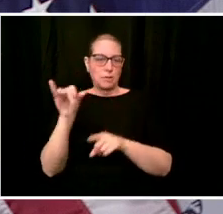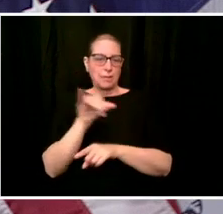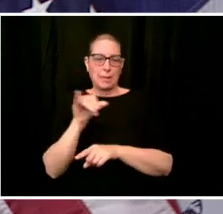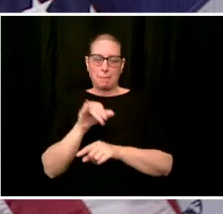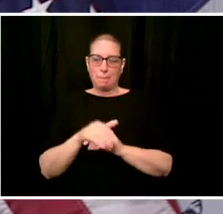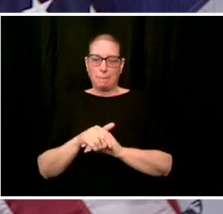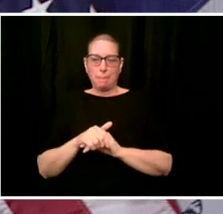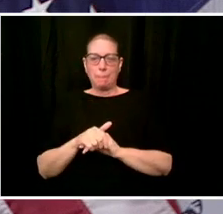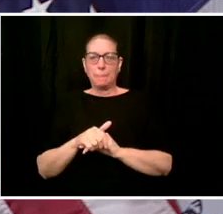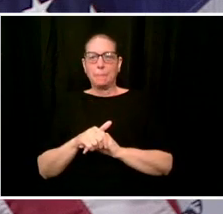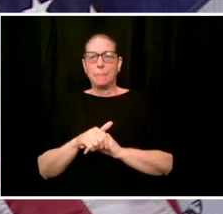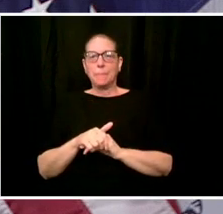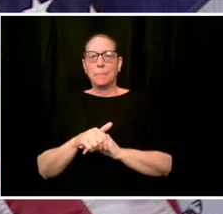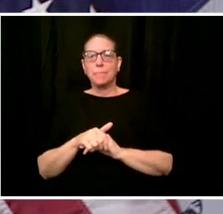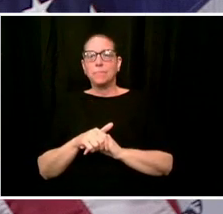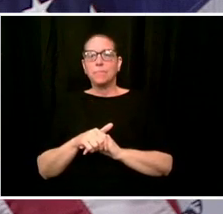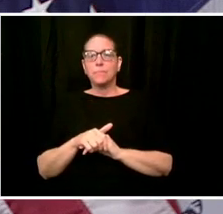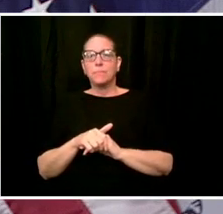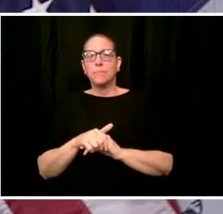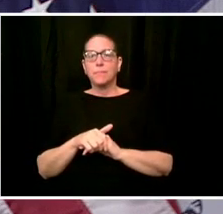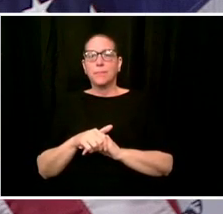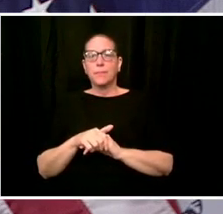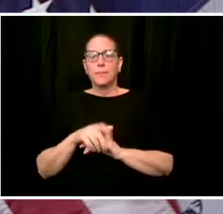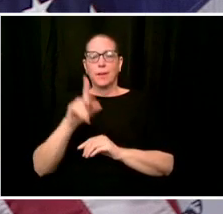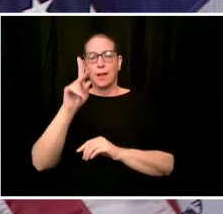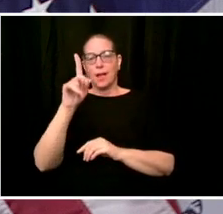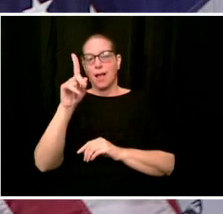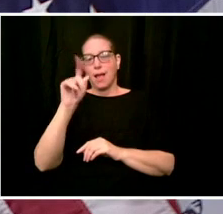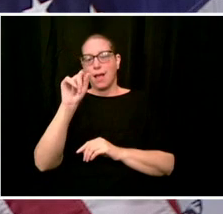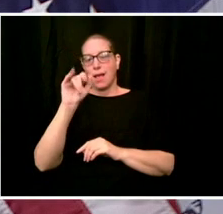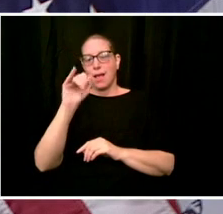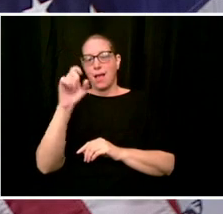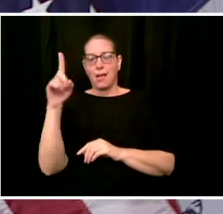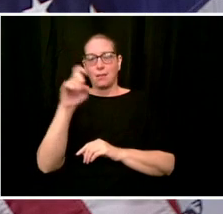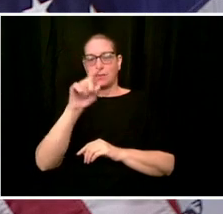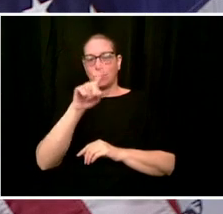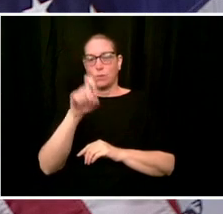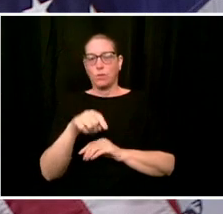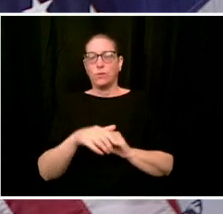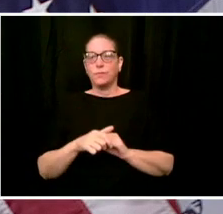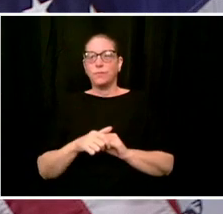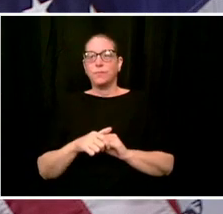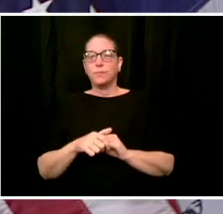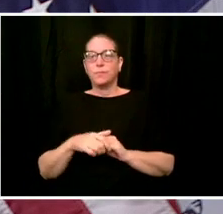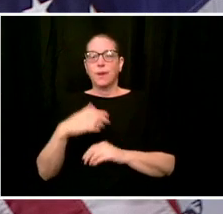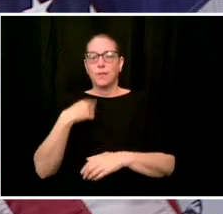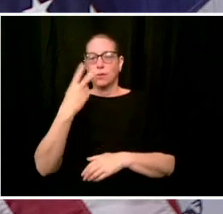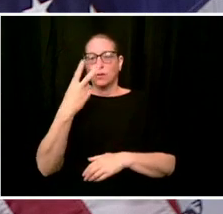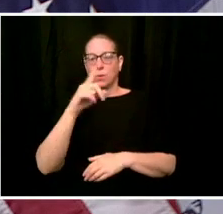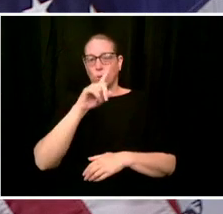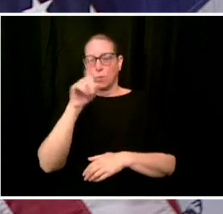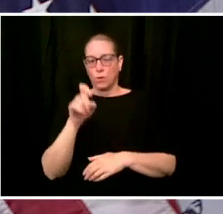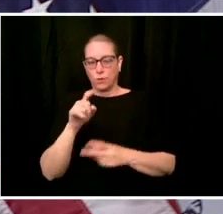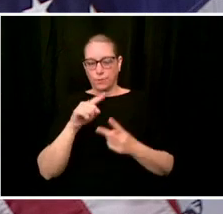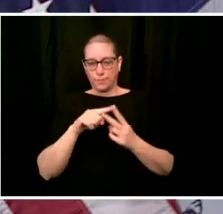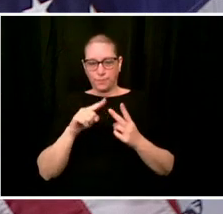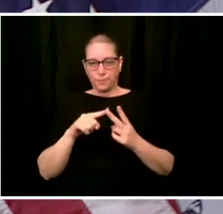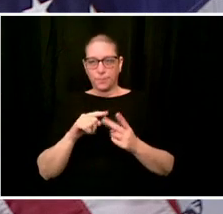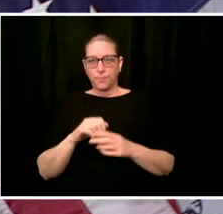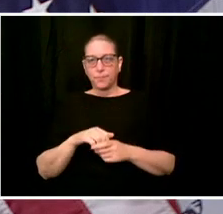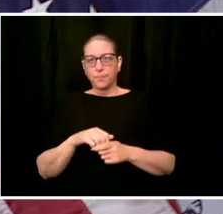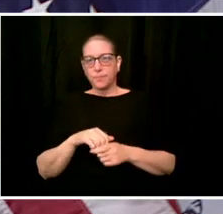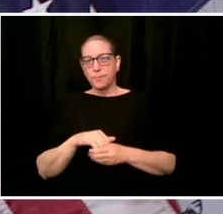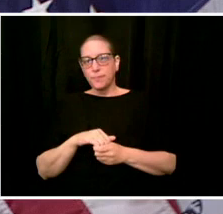good morning. I have two questions, Mr. Mayor. The first is, I know you had said a couple questions ago about how the city is committed